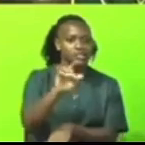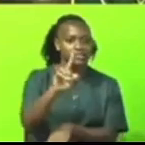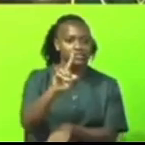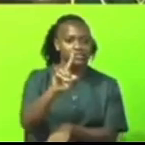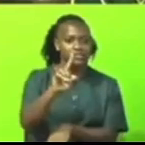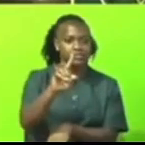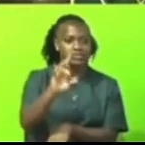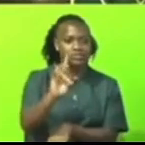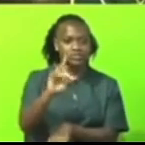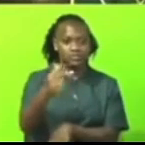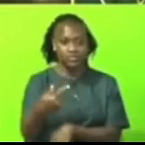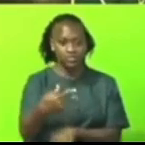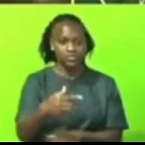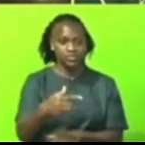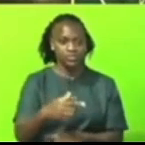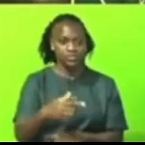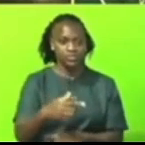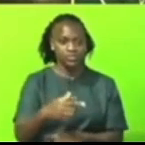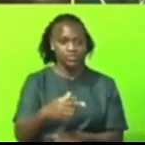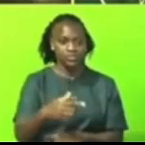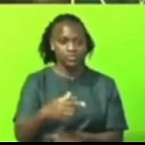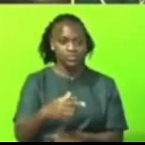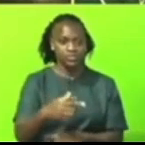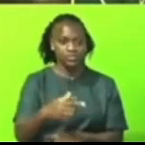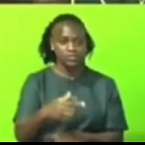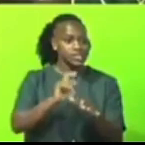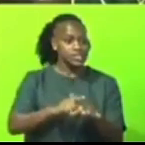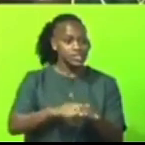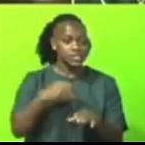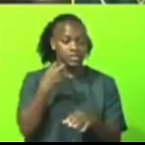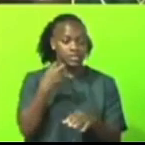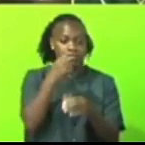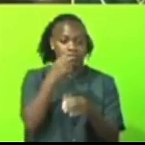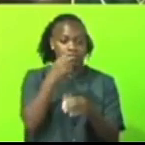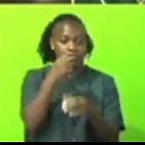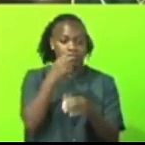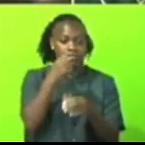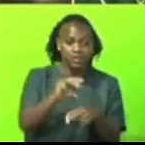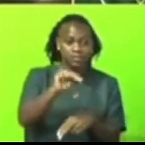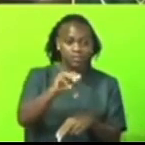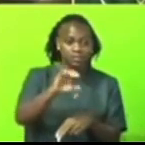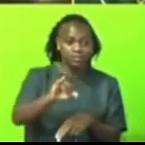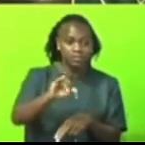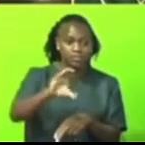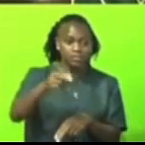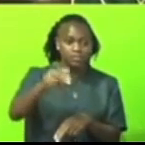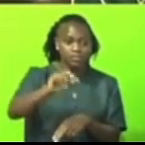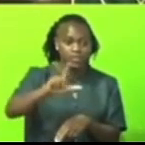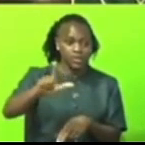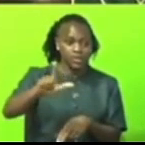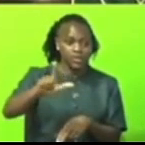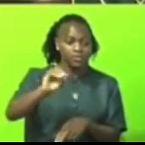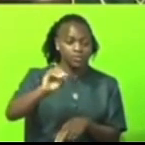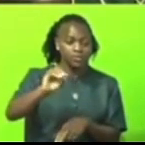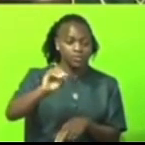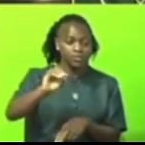the Constitution the then speaker of parliament right honorable Michael Quay upheld the npp's position